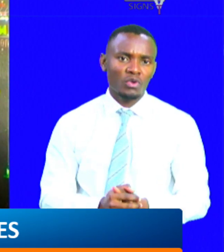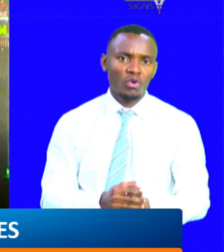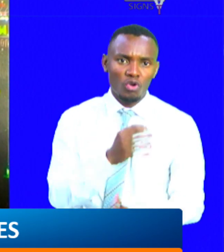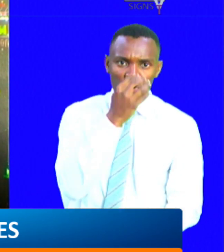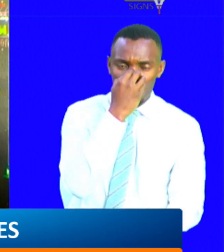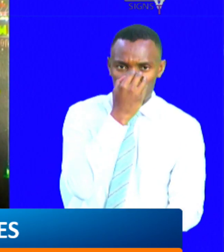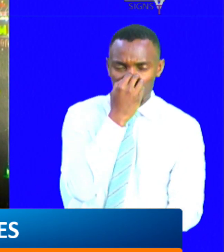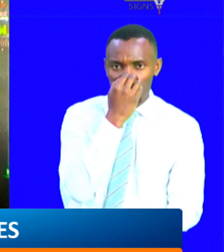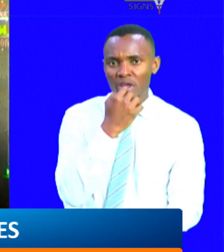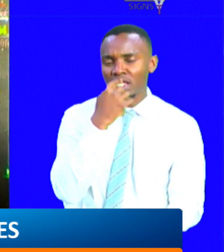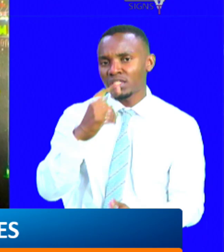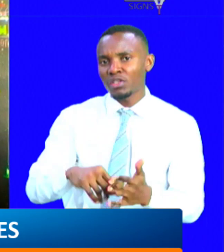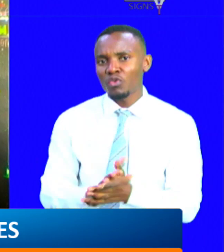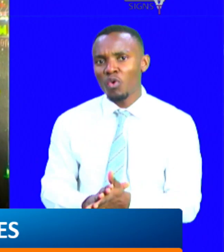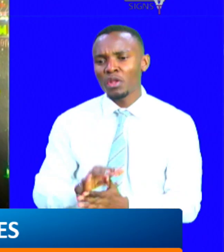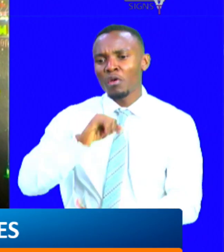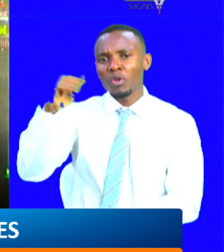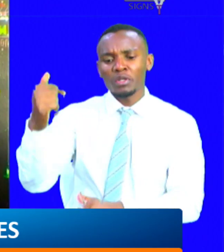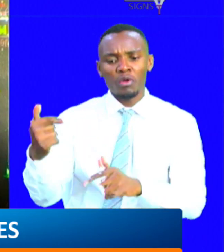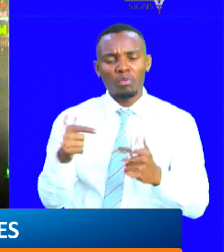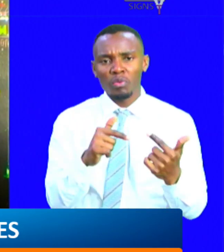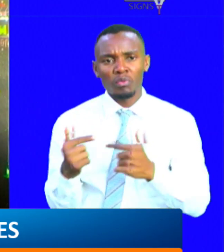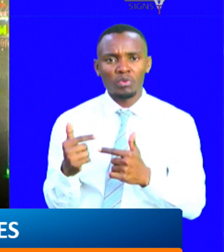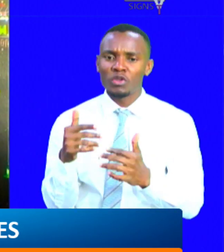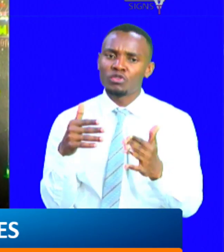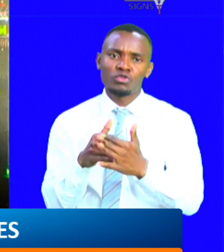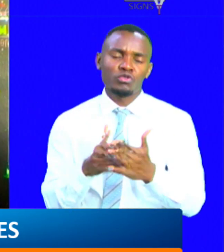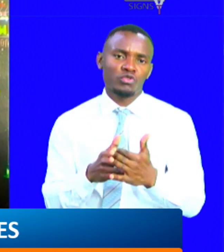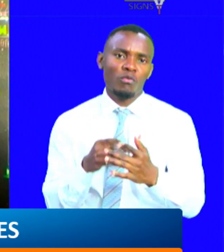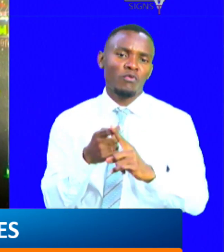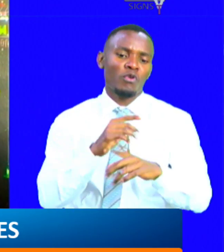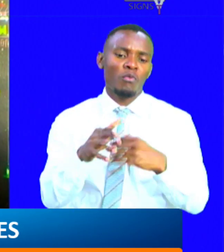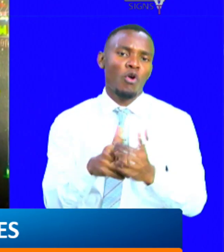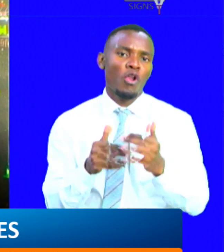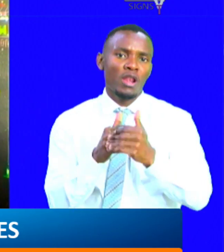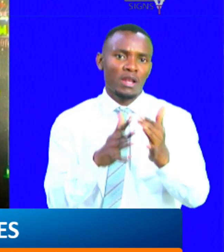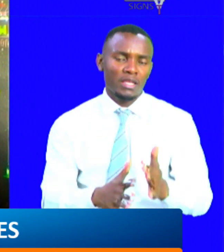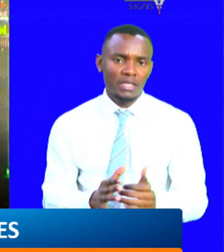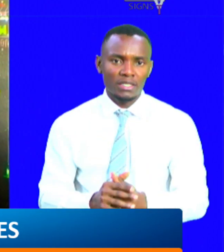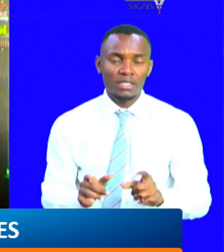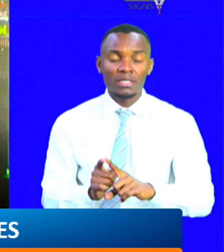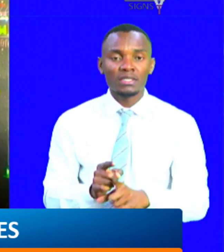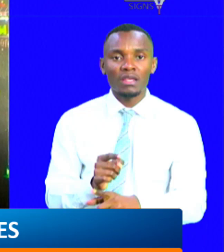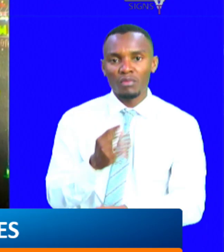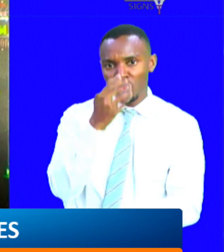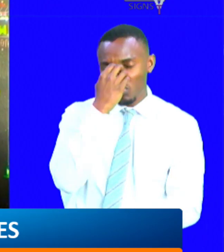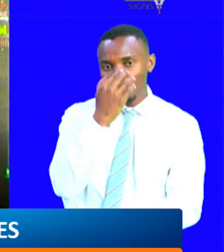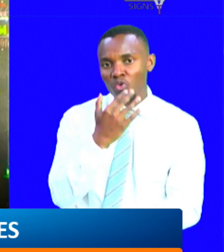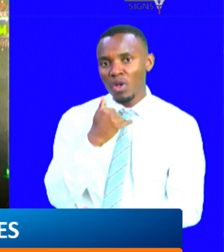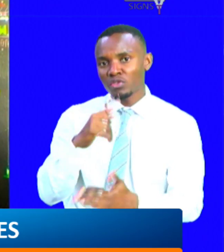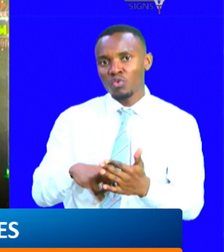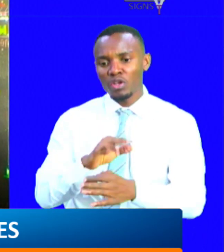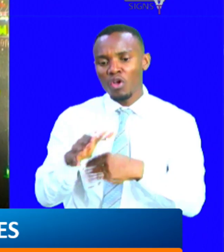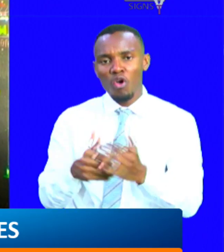an end to political bickering by leaders across the political divide and instead called for a concerted effort